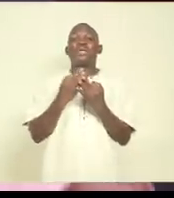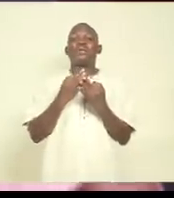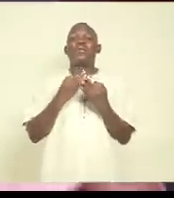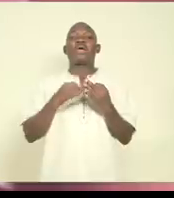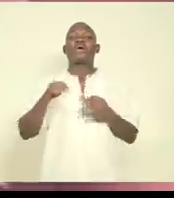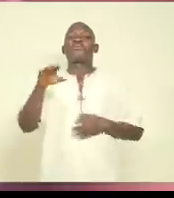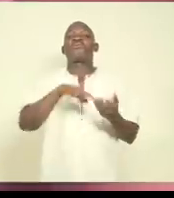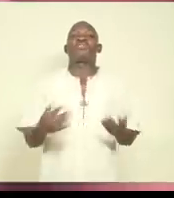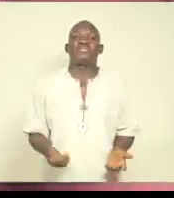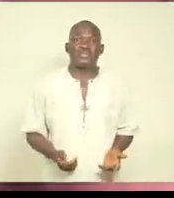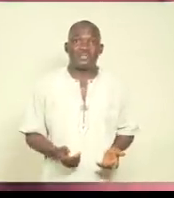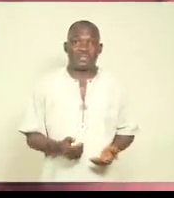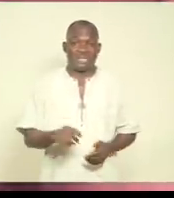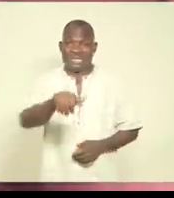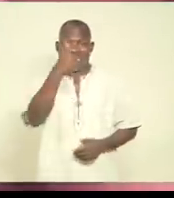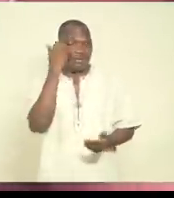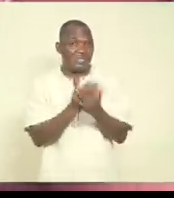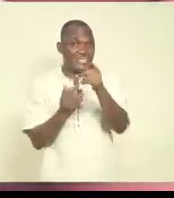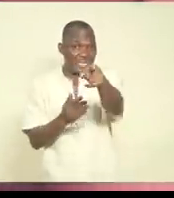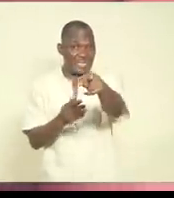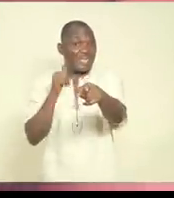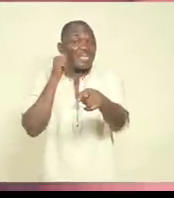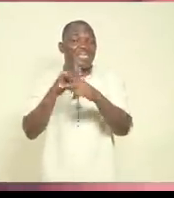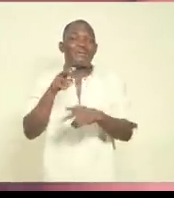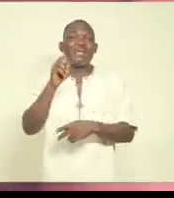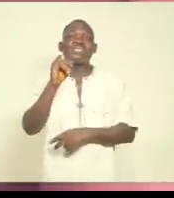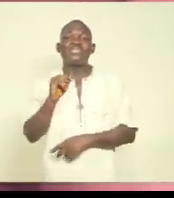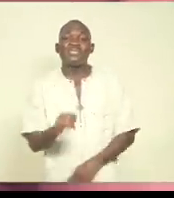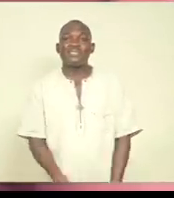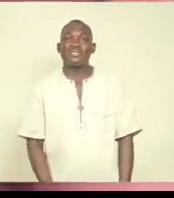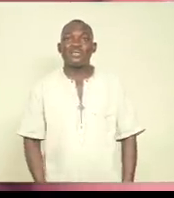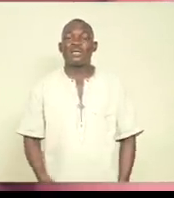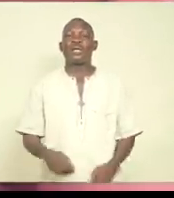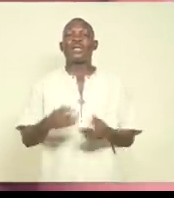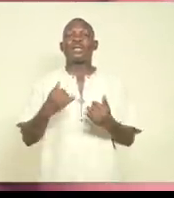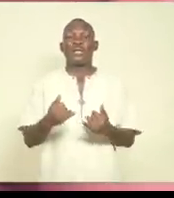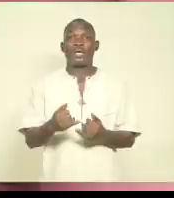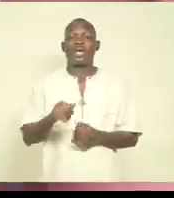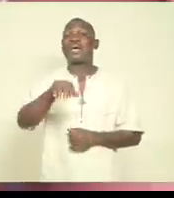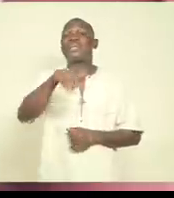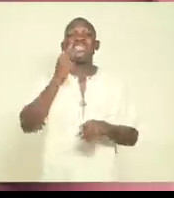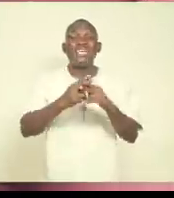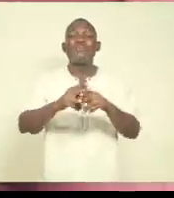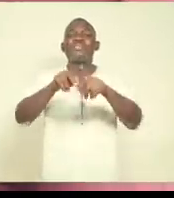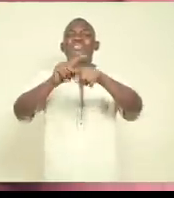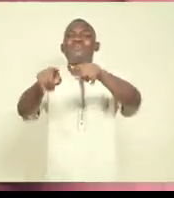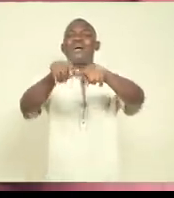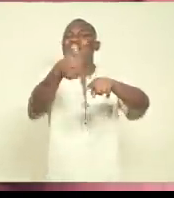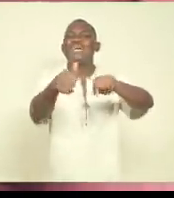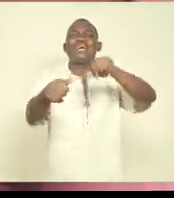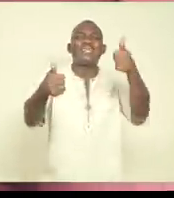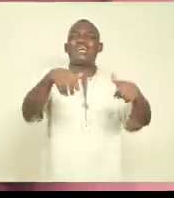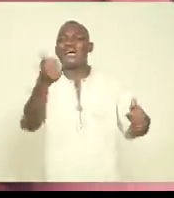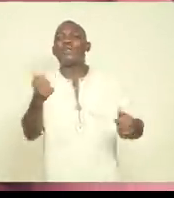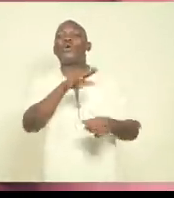more. This is AC. There's Ewefua. There's Serwaa.